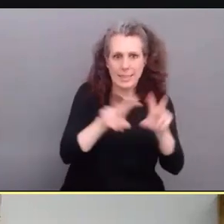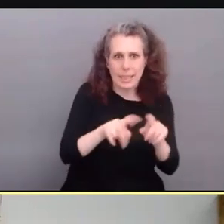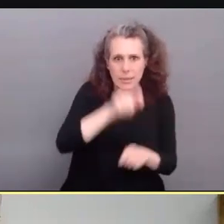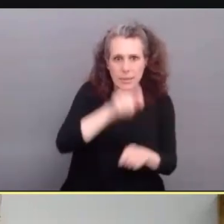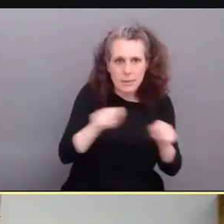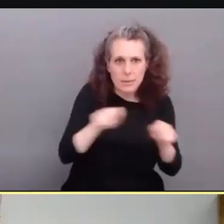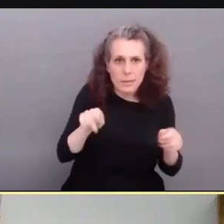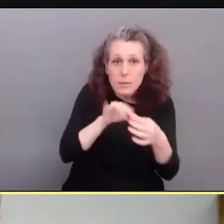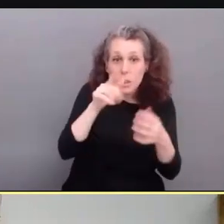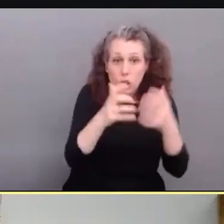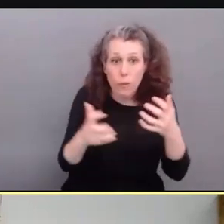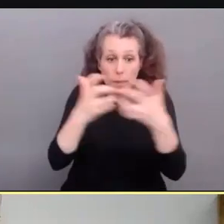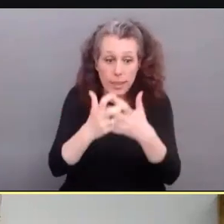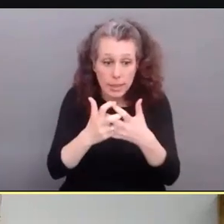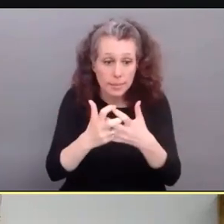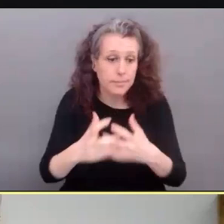please.